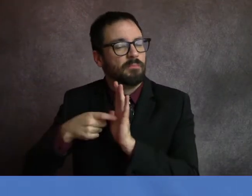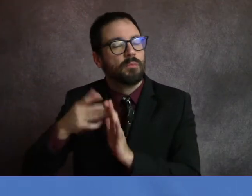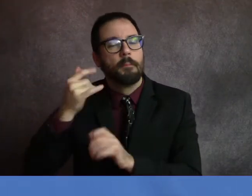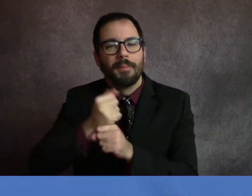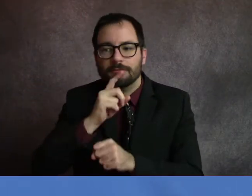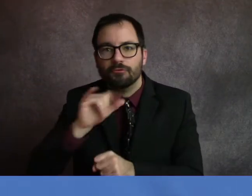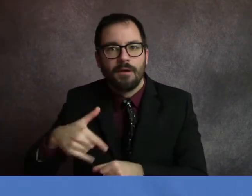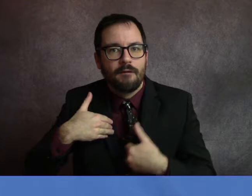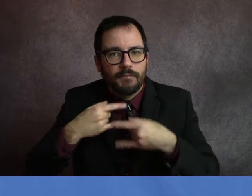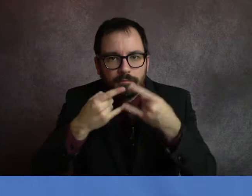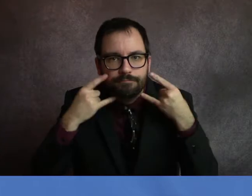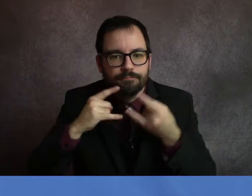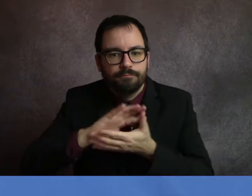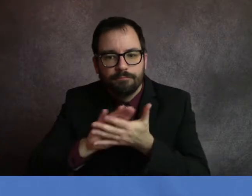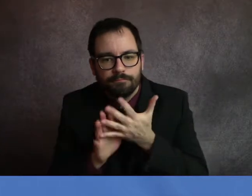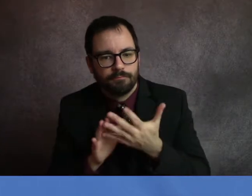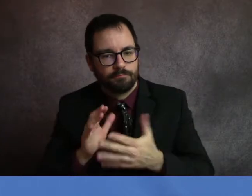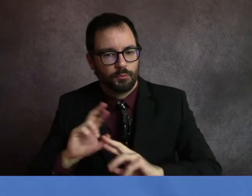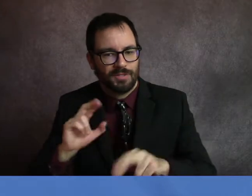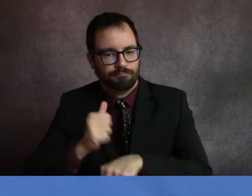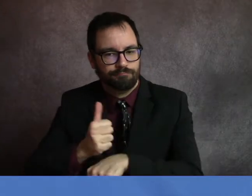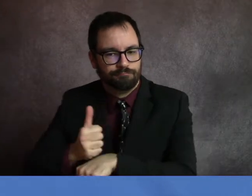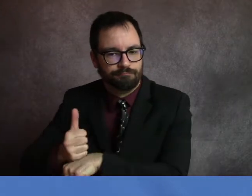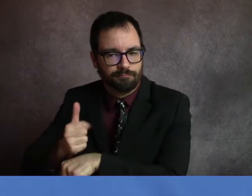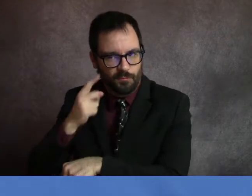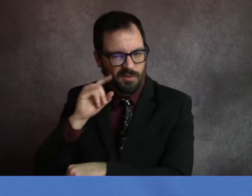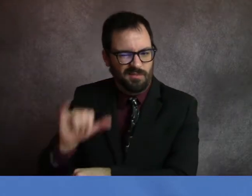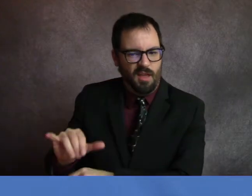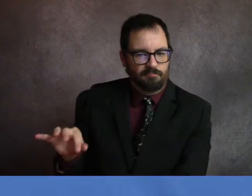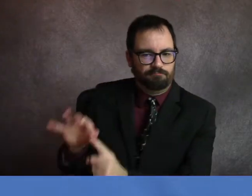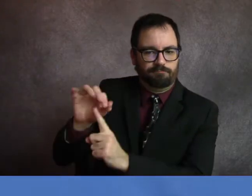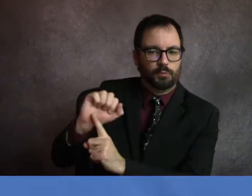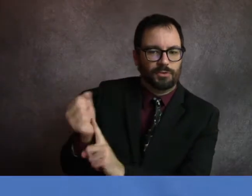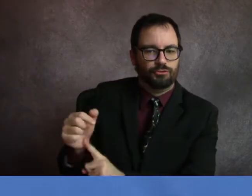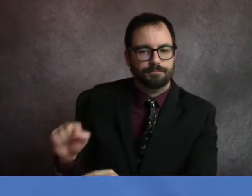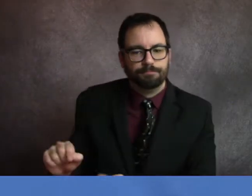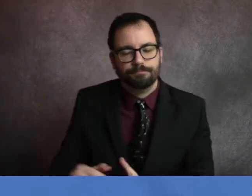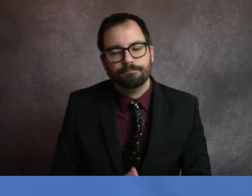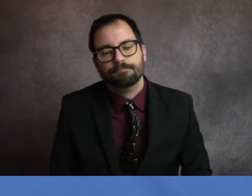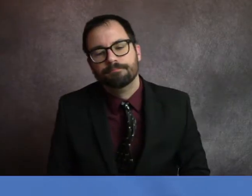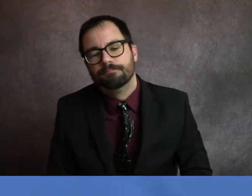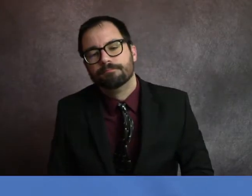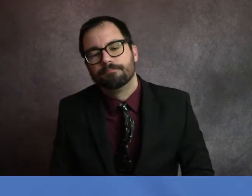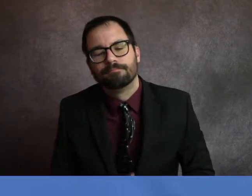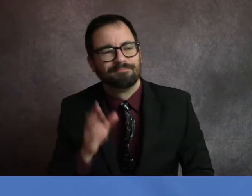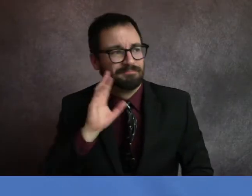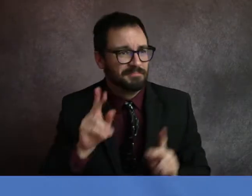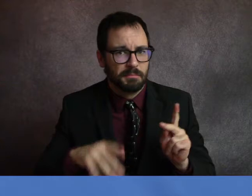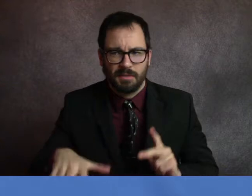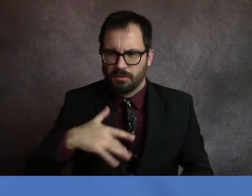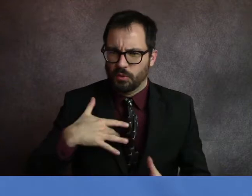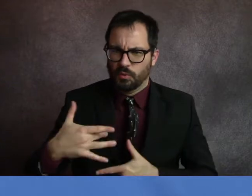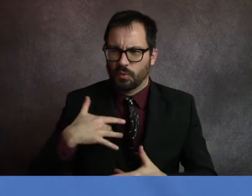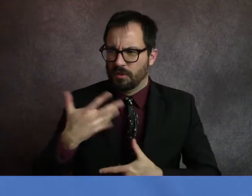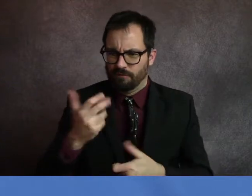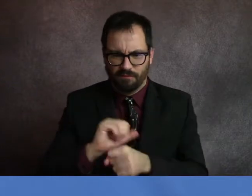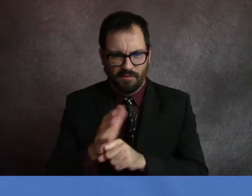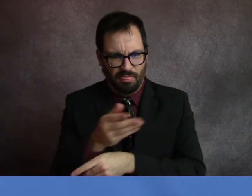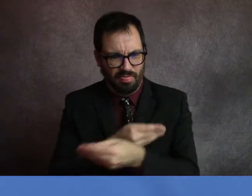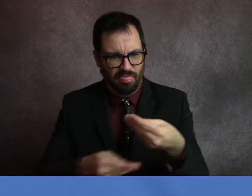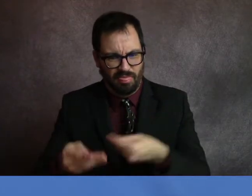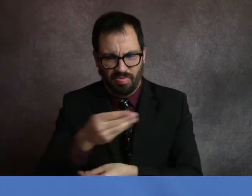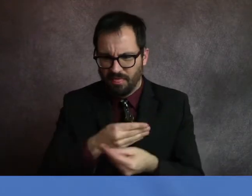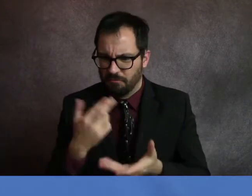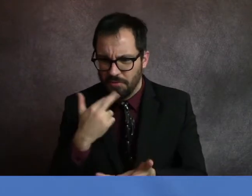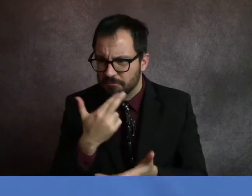about indoor dining. These are concerns about the possibility of viral transmission. There are concerns about the ability of restaurants to survive